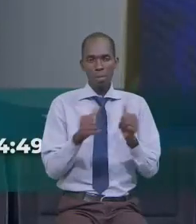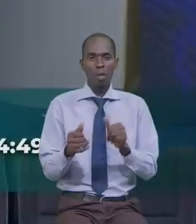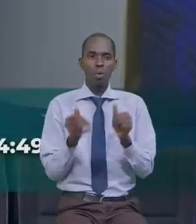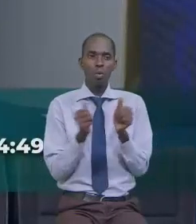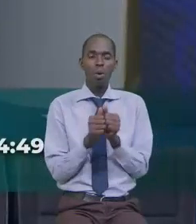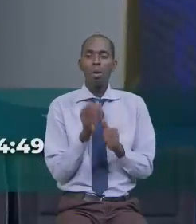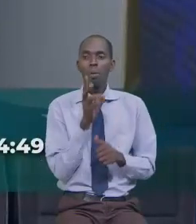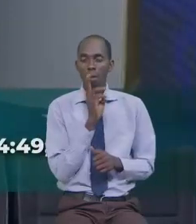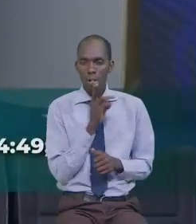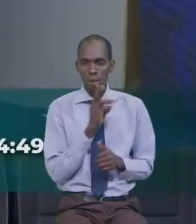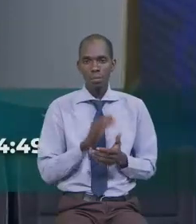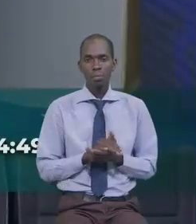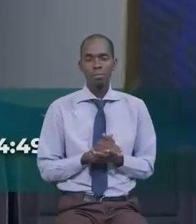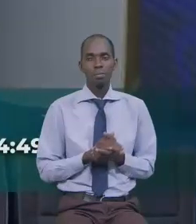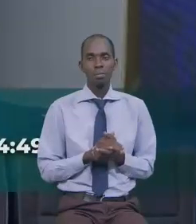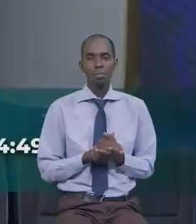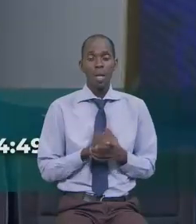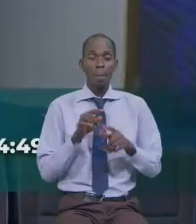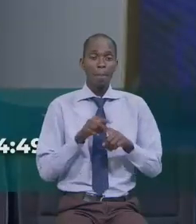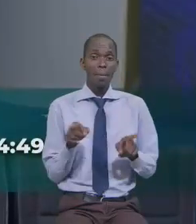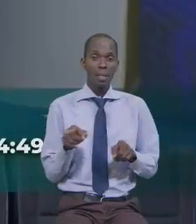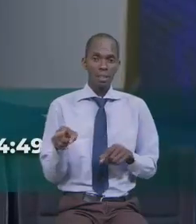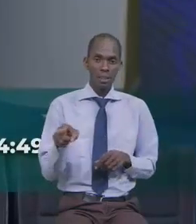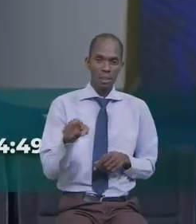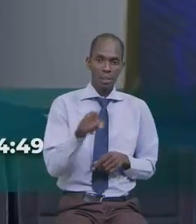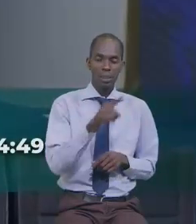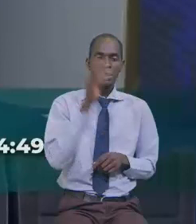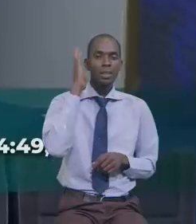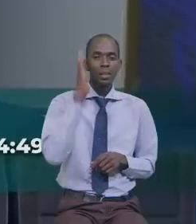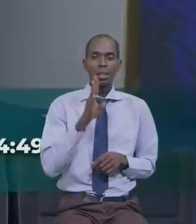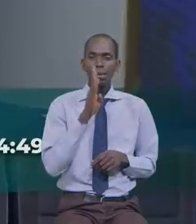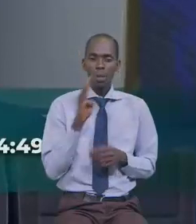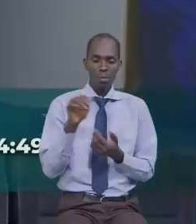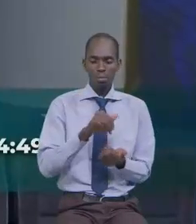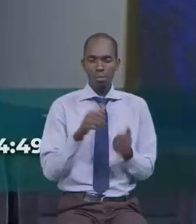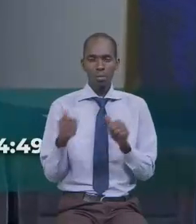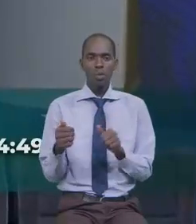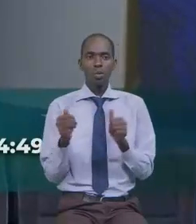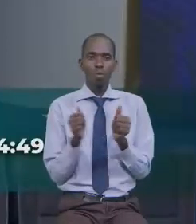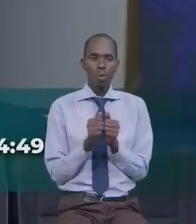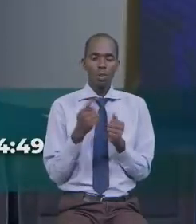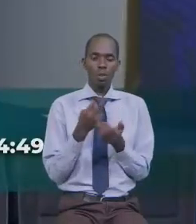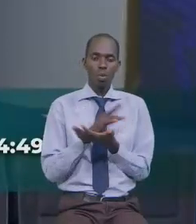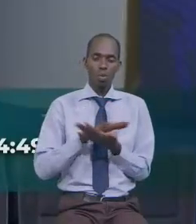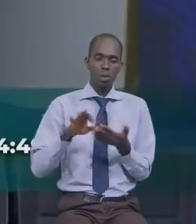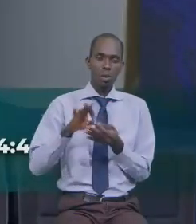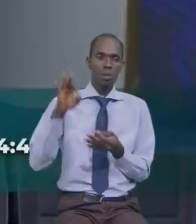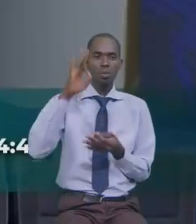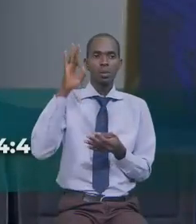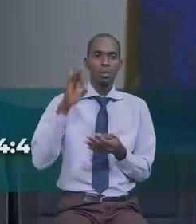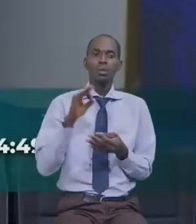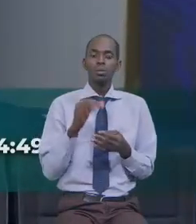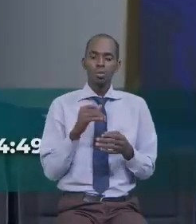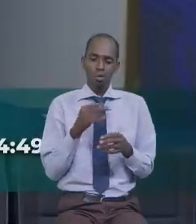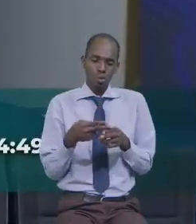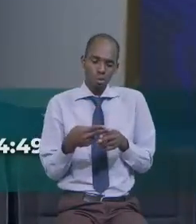with water, but ye shall be baptized with the Holy Ghost